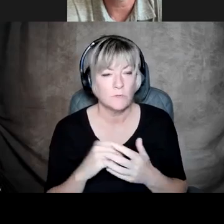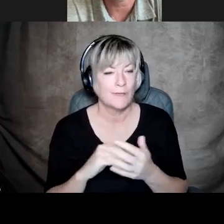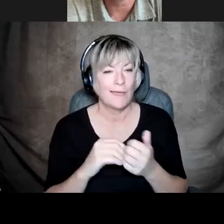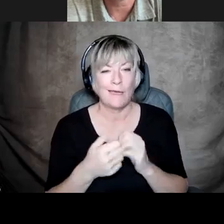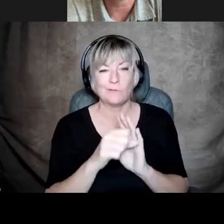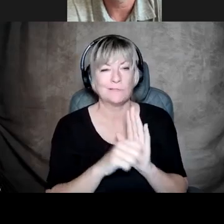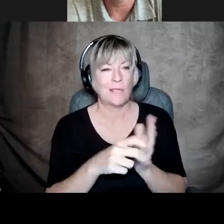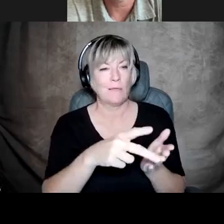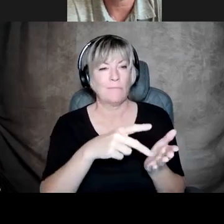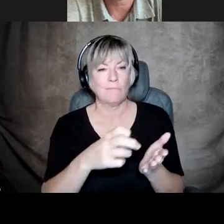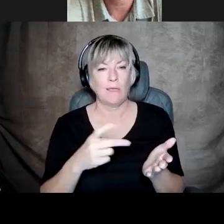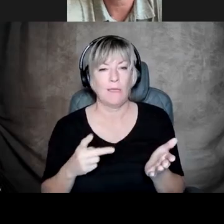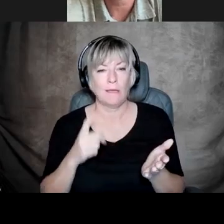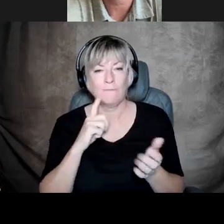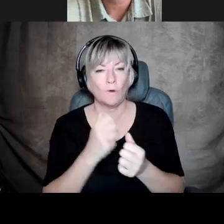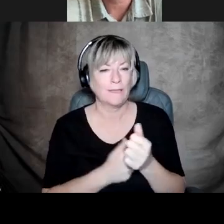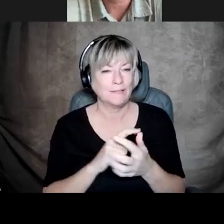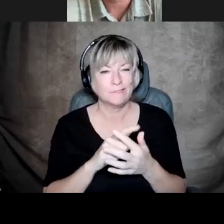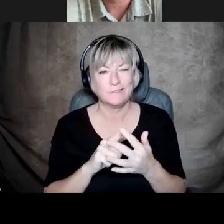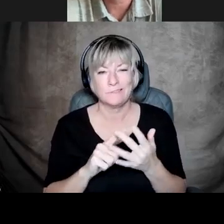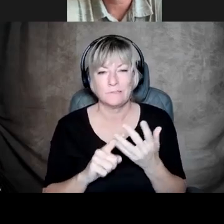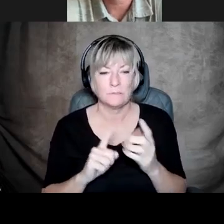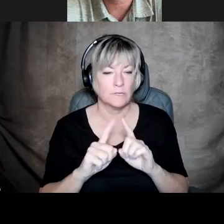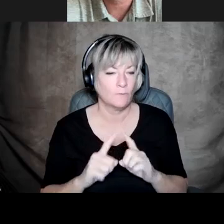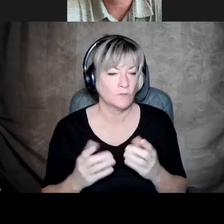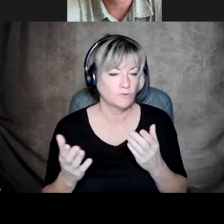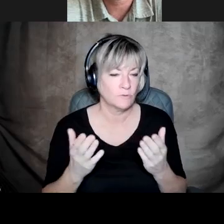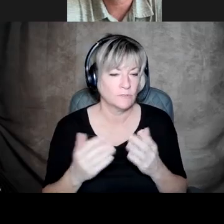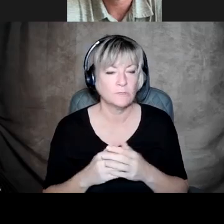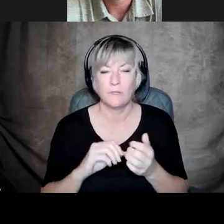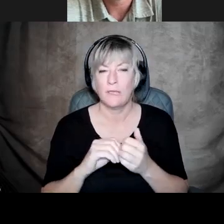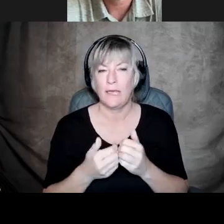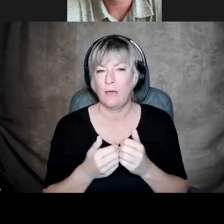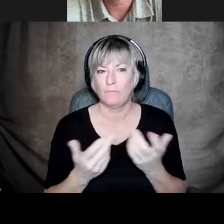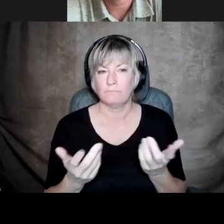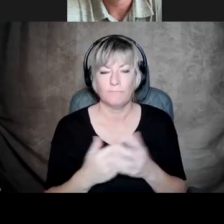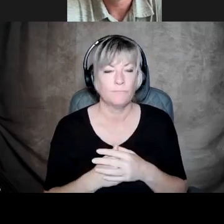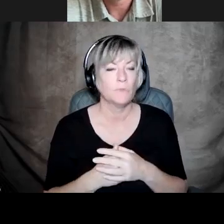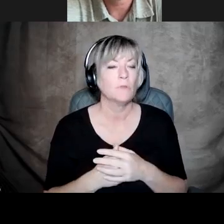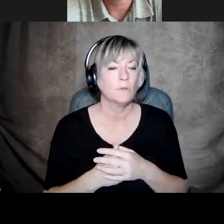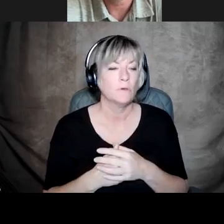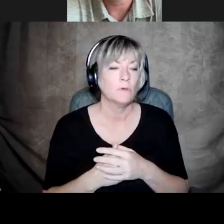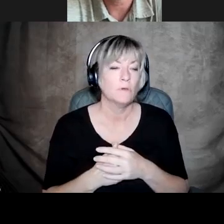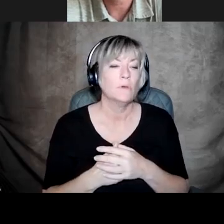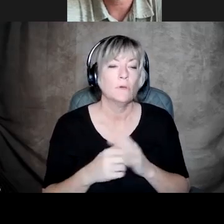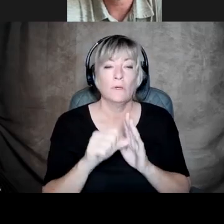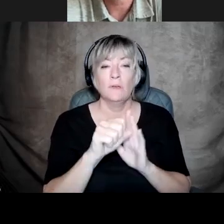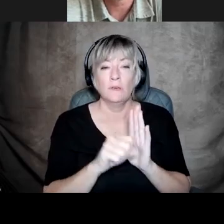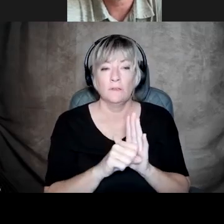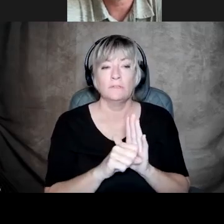state reimburse for each of these different services? And how is that done? And so the state